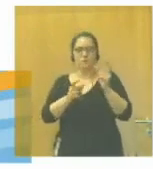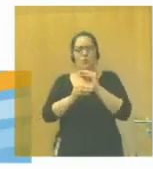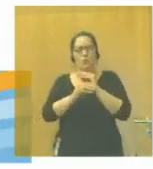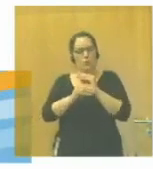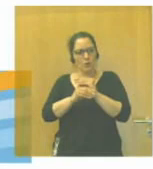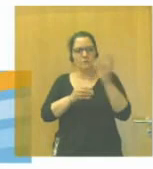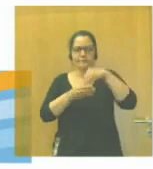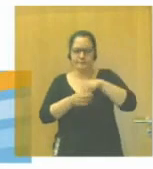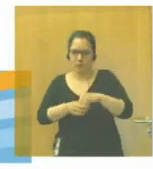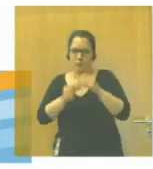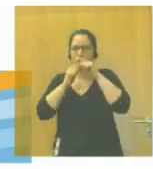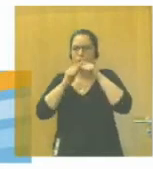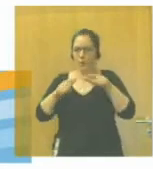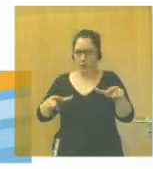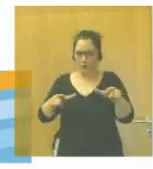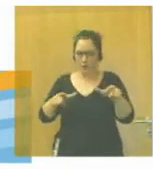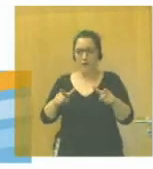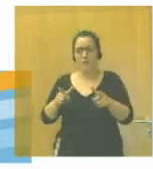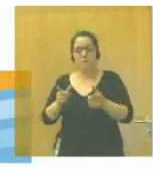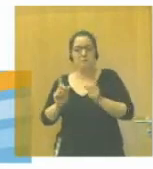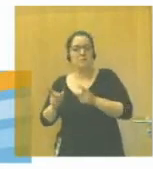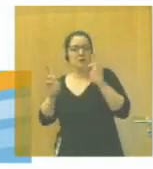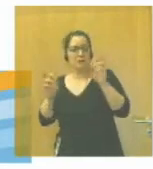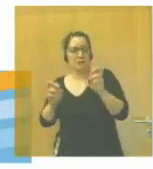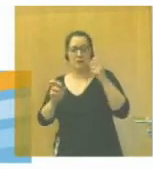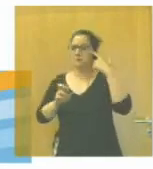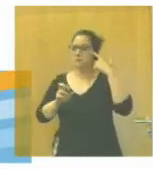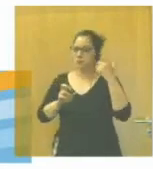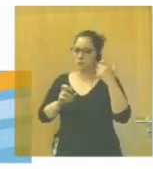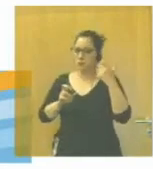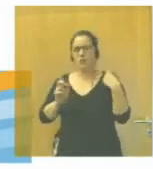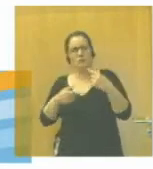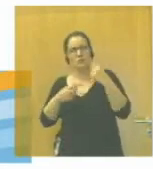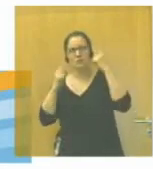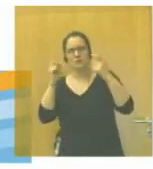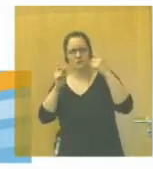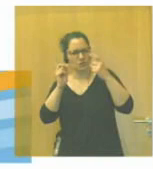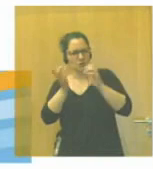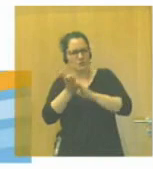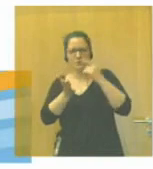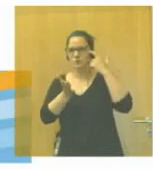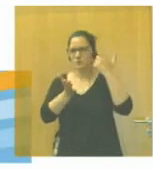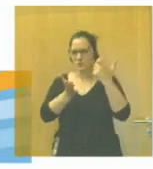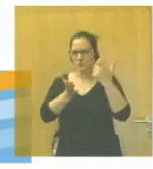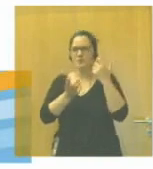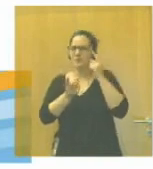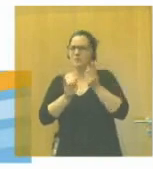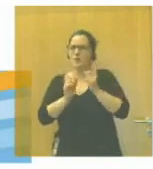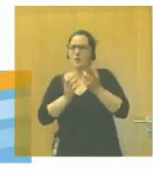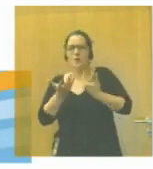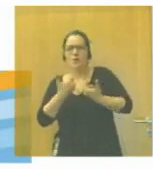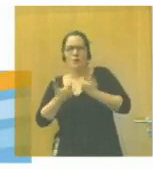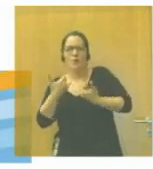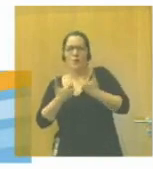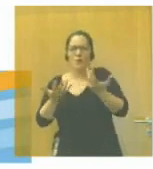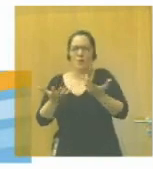and has an incredibly deep impact on how we think about suicide and how people at risk think about suicide. So I'm